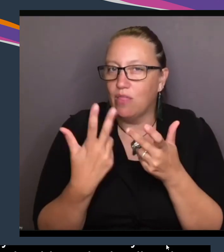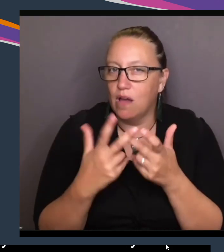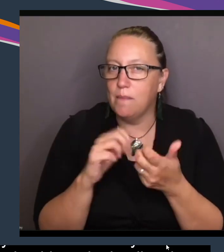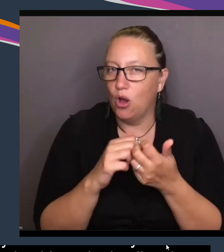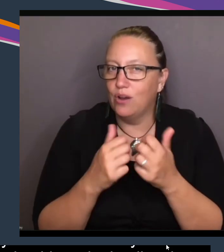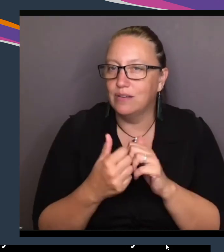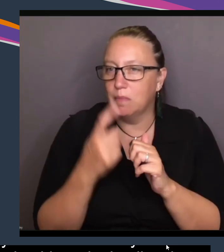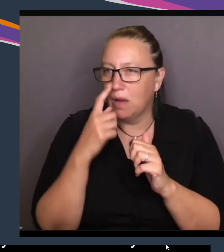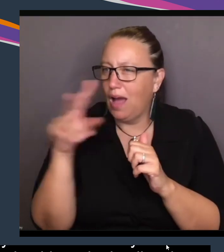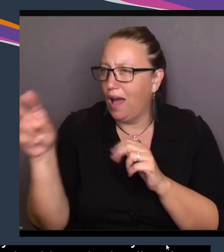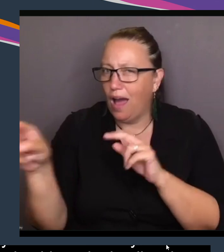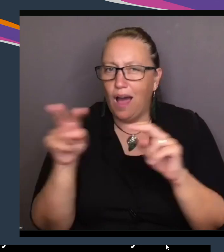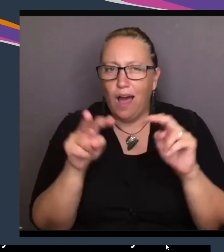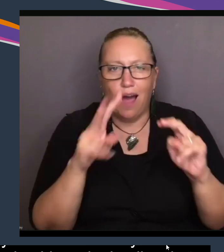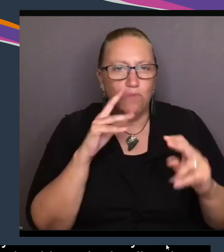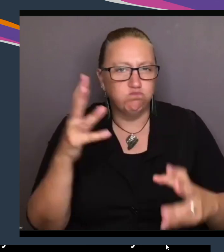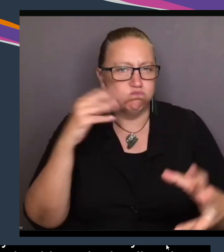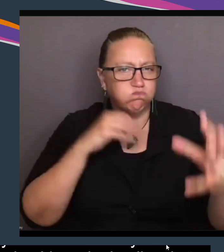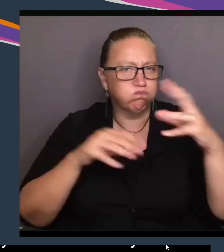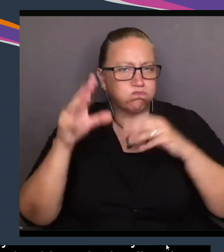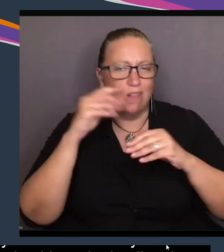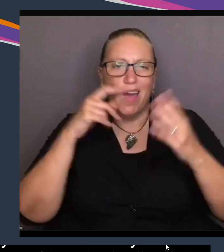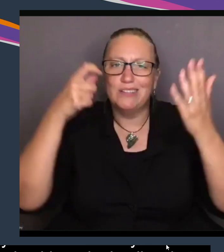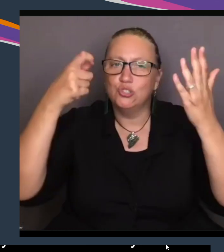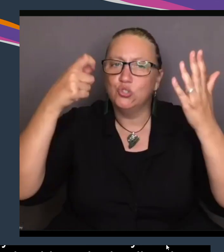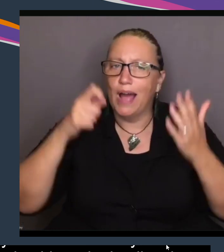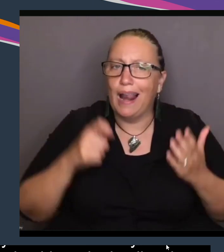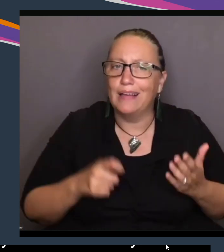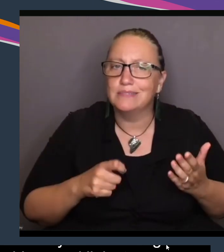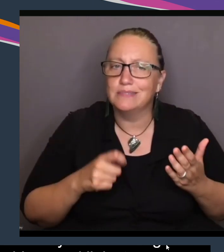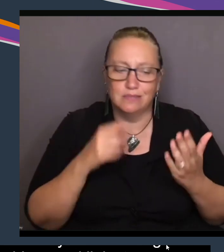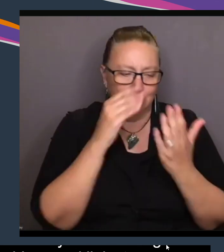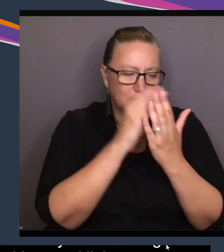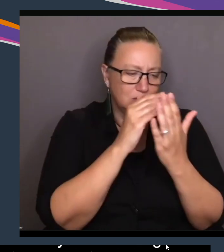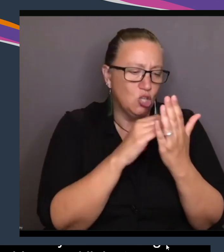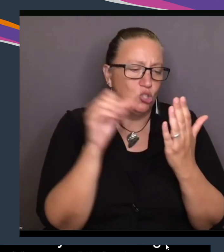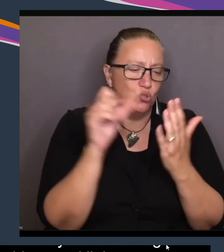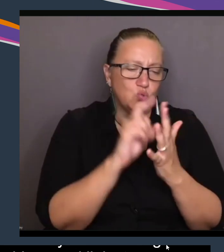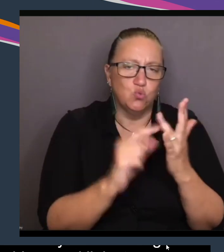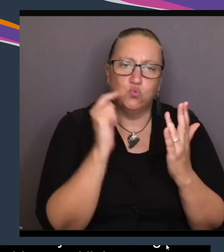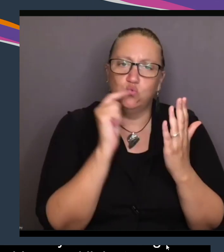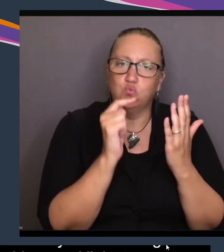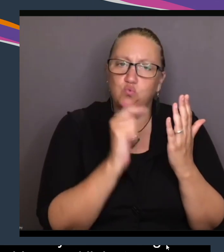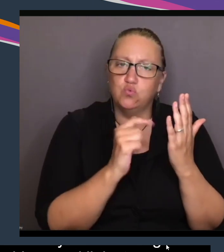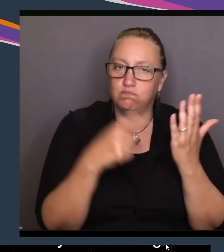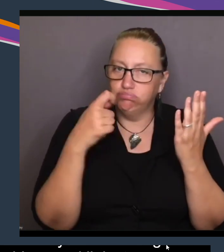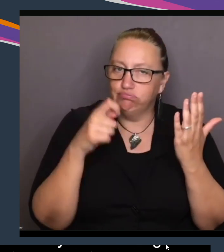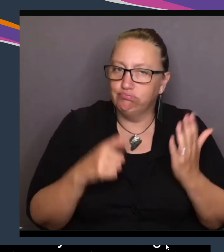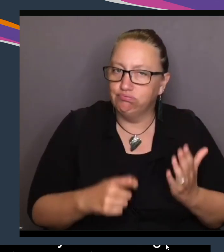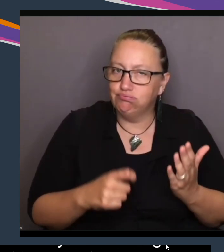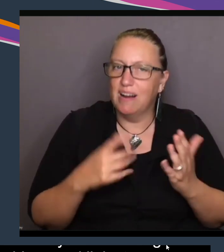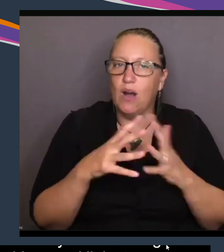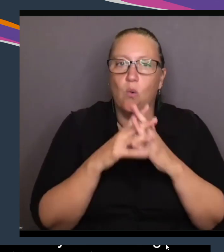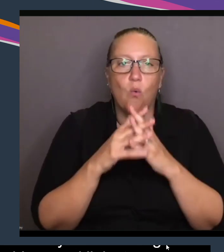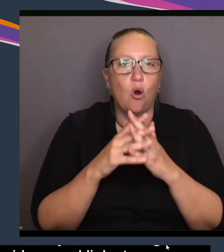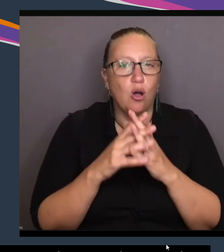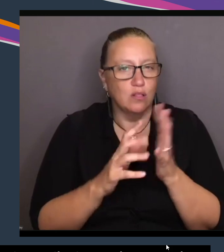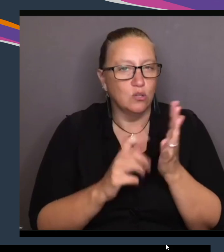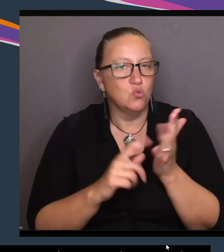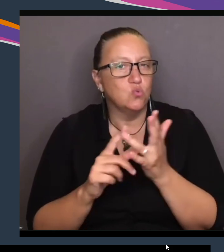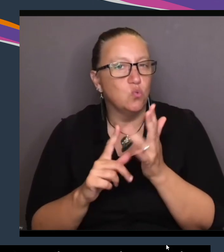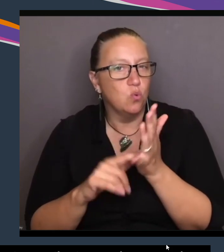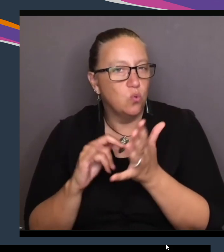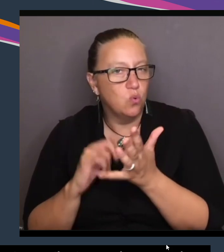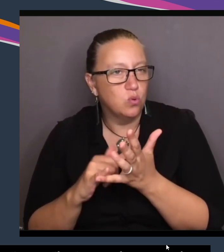can take away with them. So some checklists, some really useful tools to keep in mind when they're going into co-design meetings